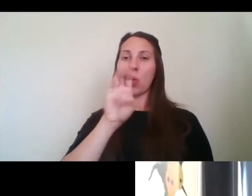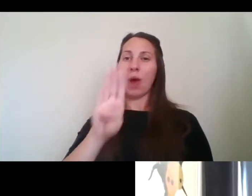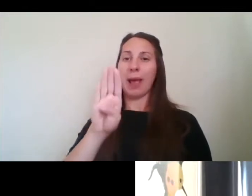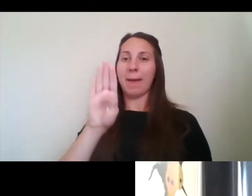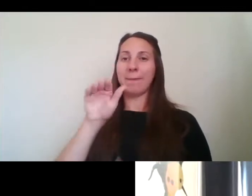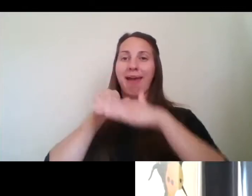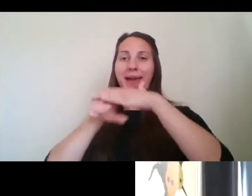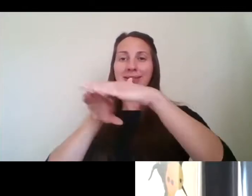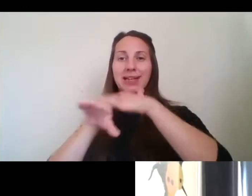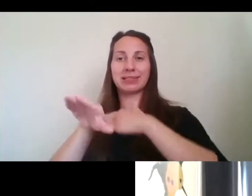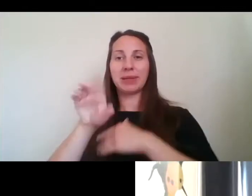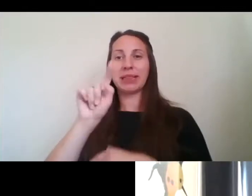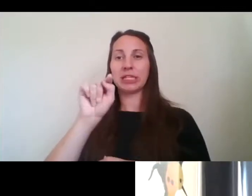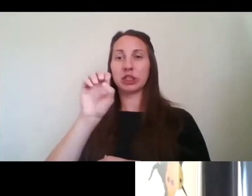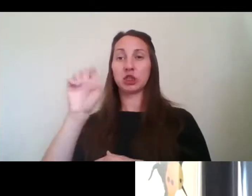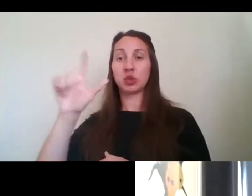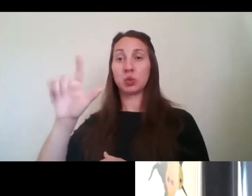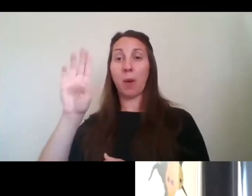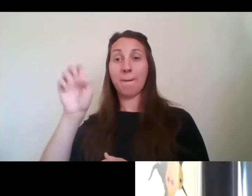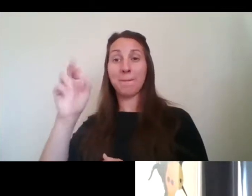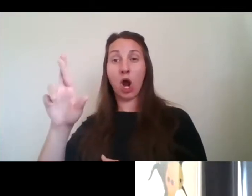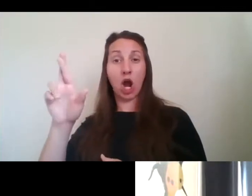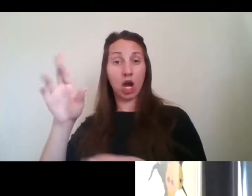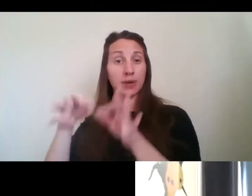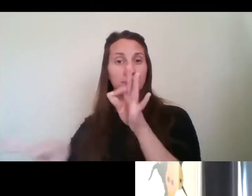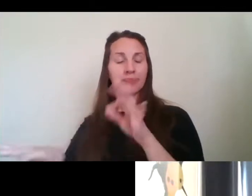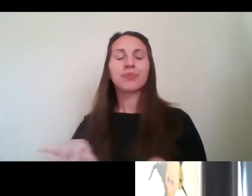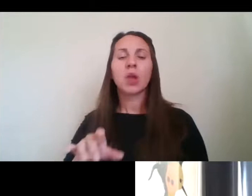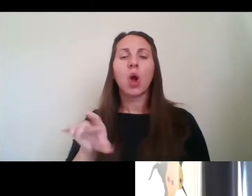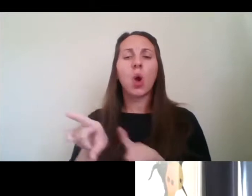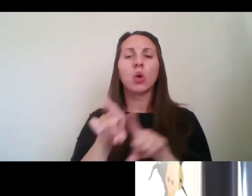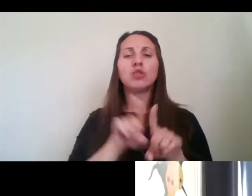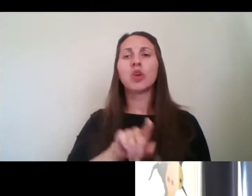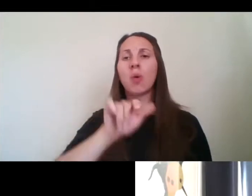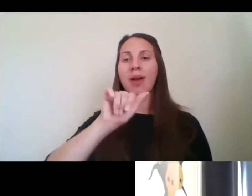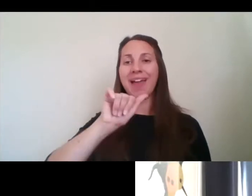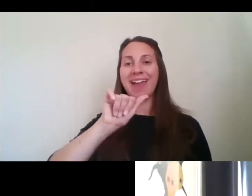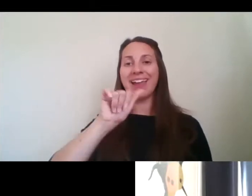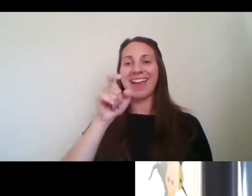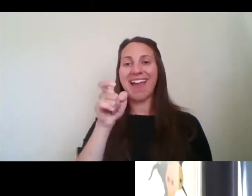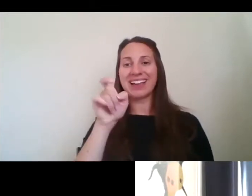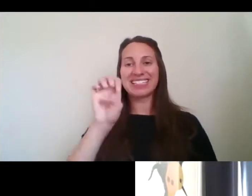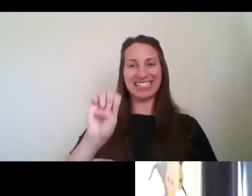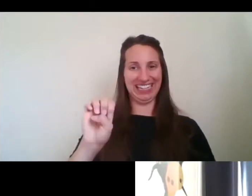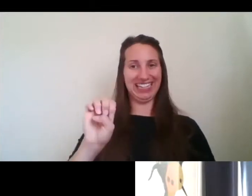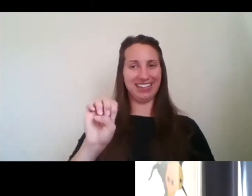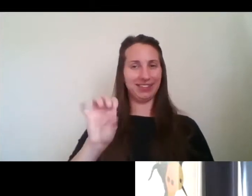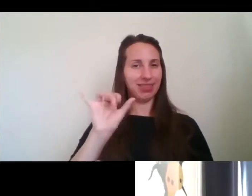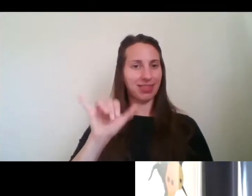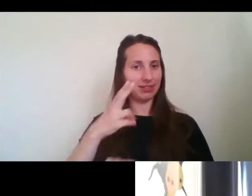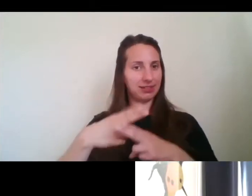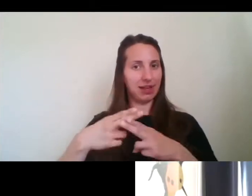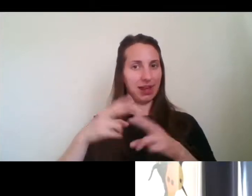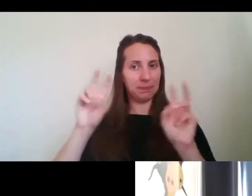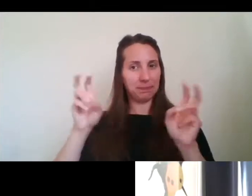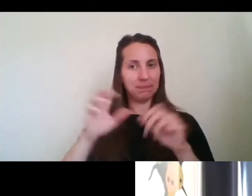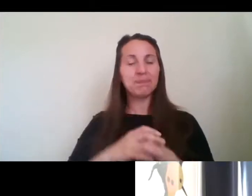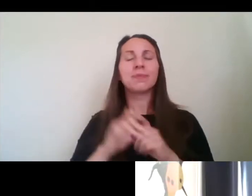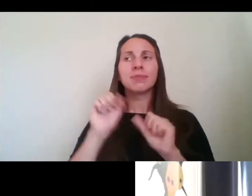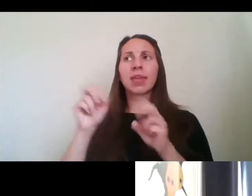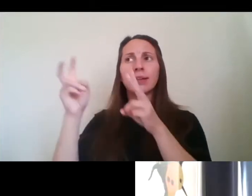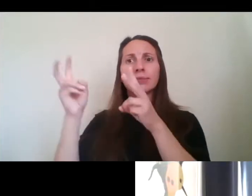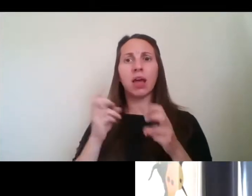Internet Explorer. You can look into AXE, A-X-E, and that can be downloaded on Chrome and I believe